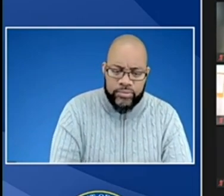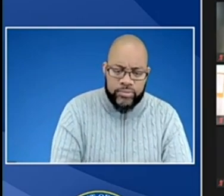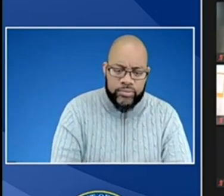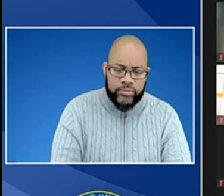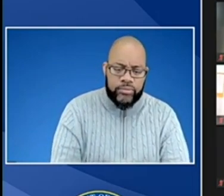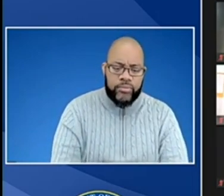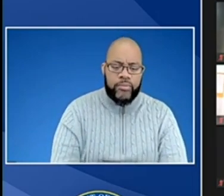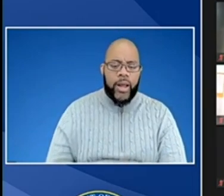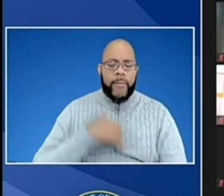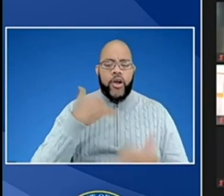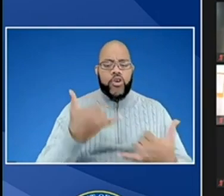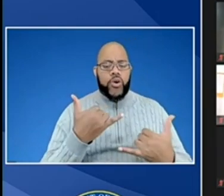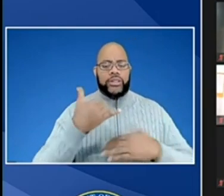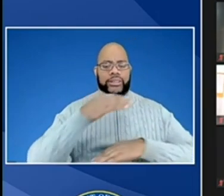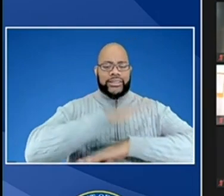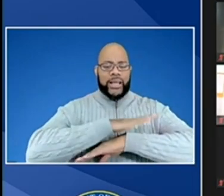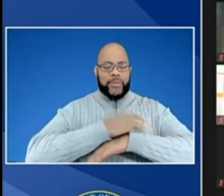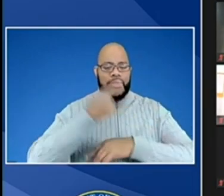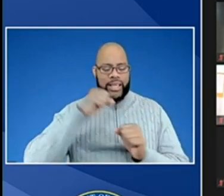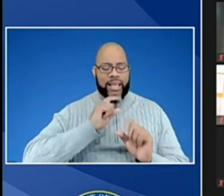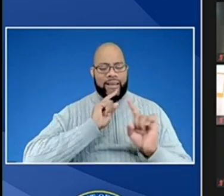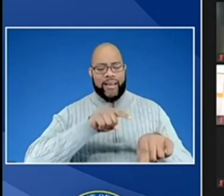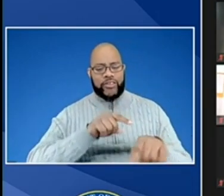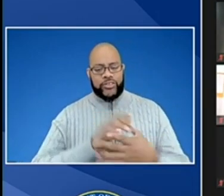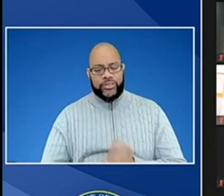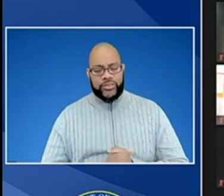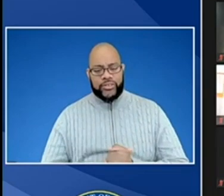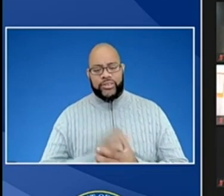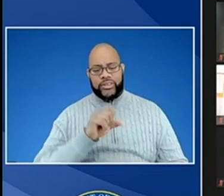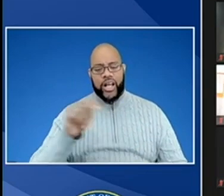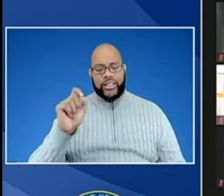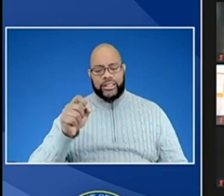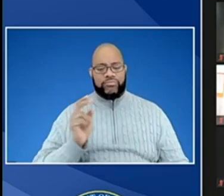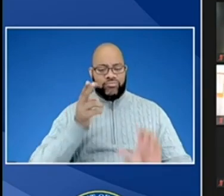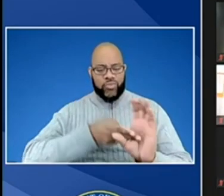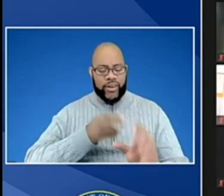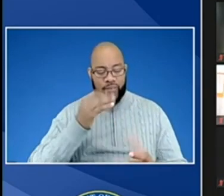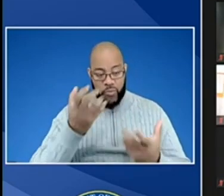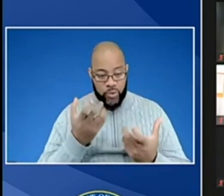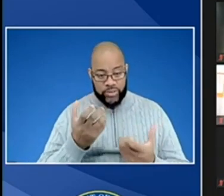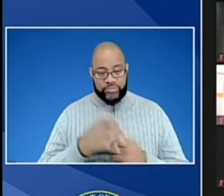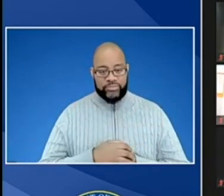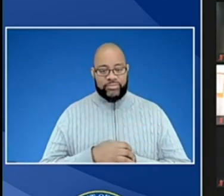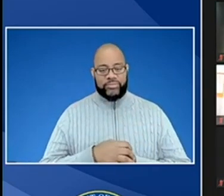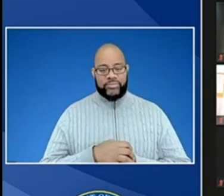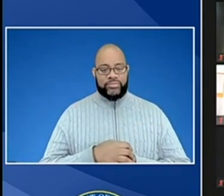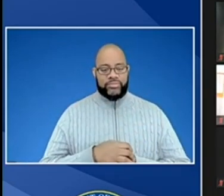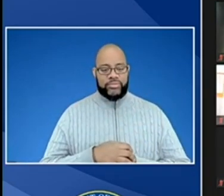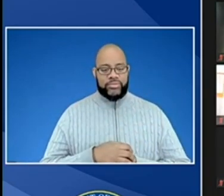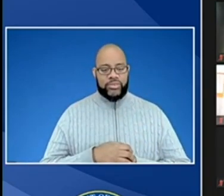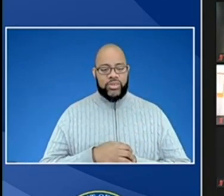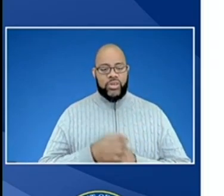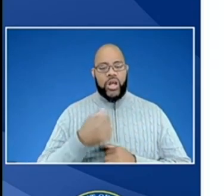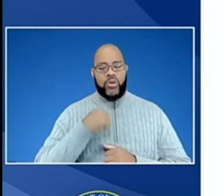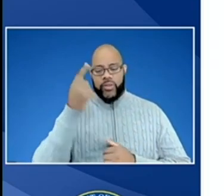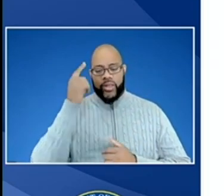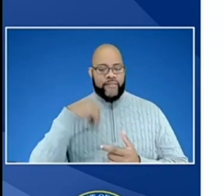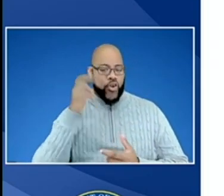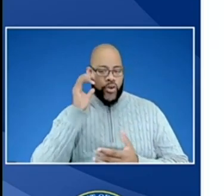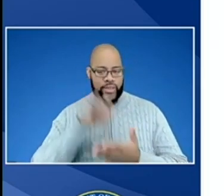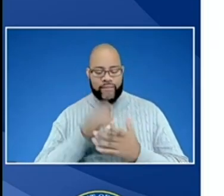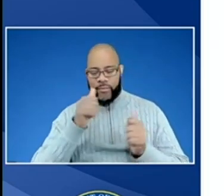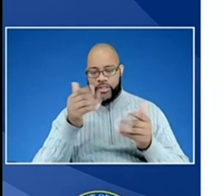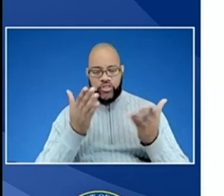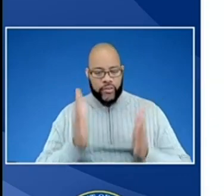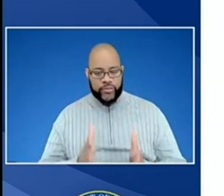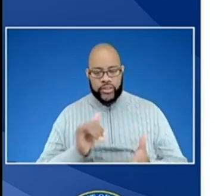So I'm currently at the table, so I think I can answer, and Scott can jump in if he wants to tap me on the shoulder. I don't think I've heard that from any